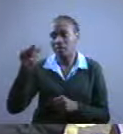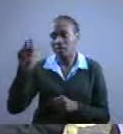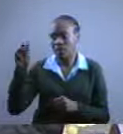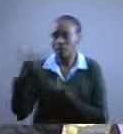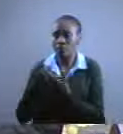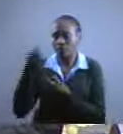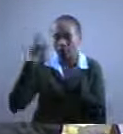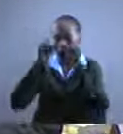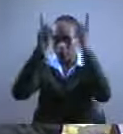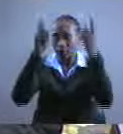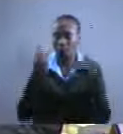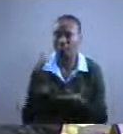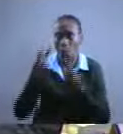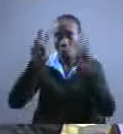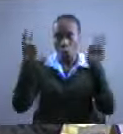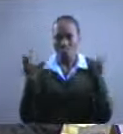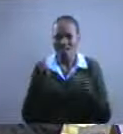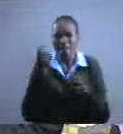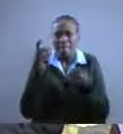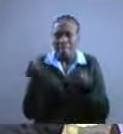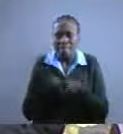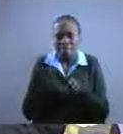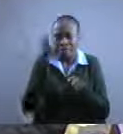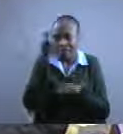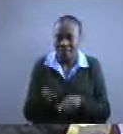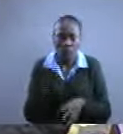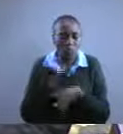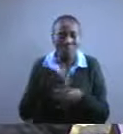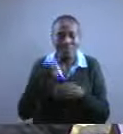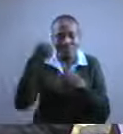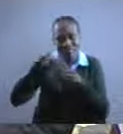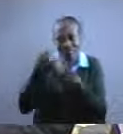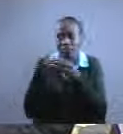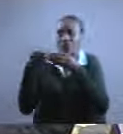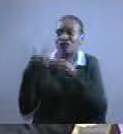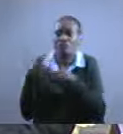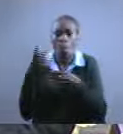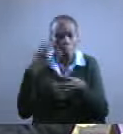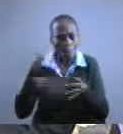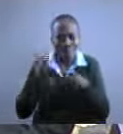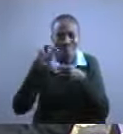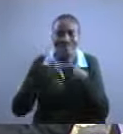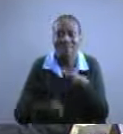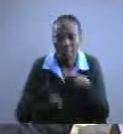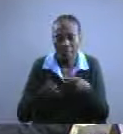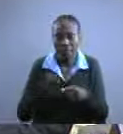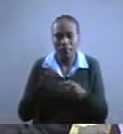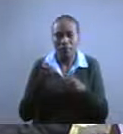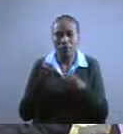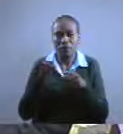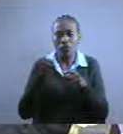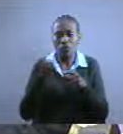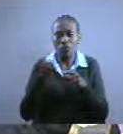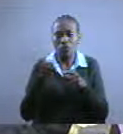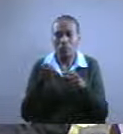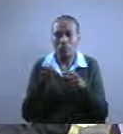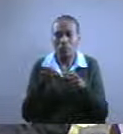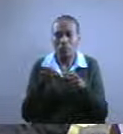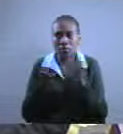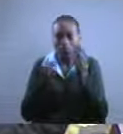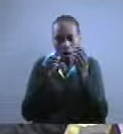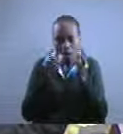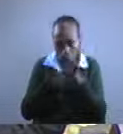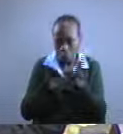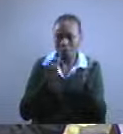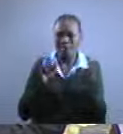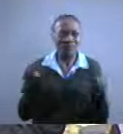him, even persons working in the industry wanted to grasp the impact of this massive legislation, they would simply not